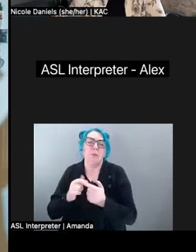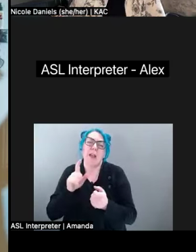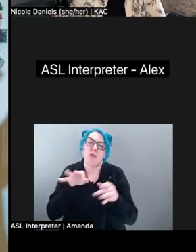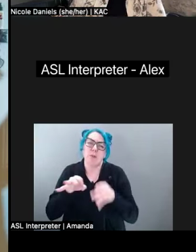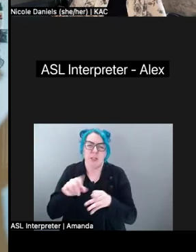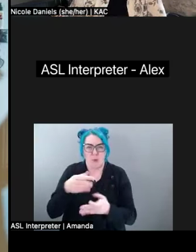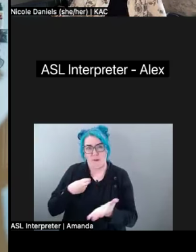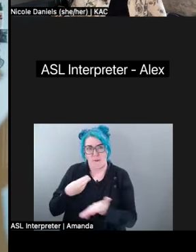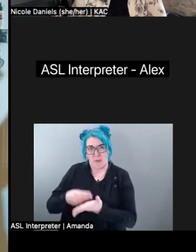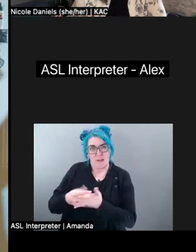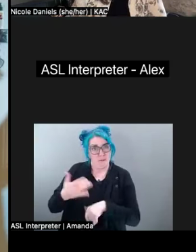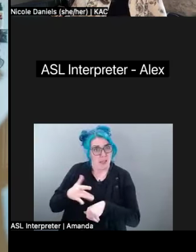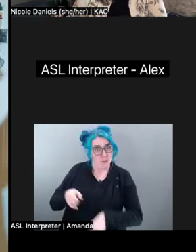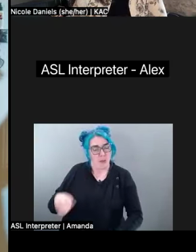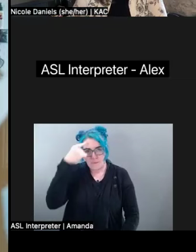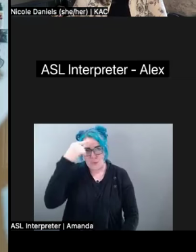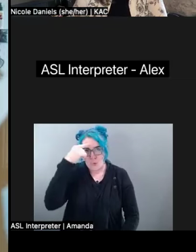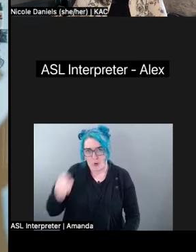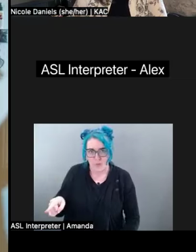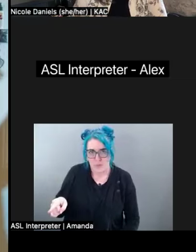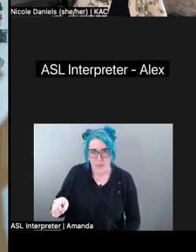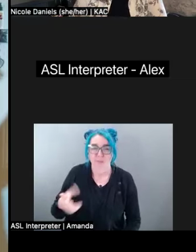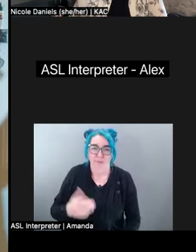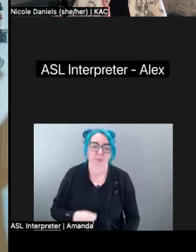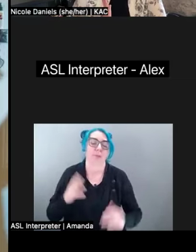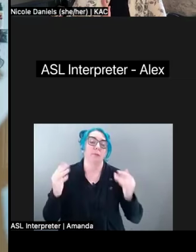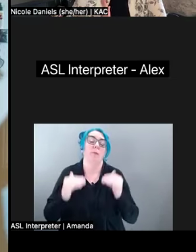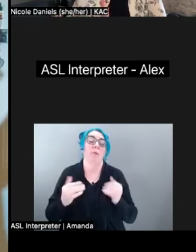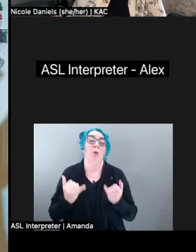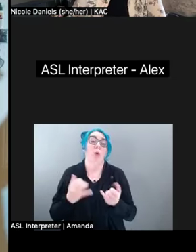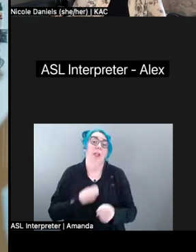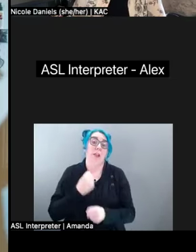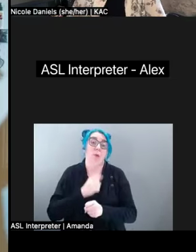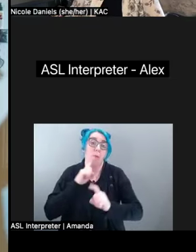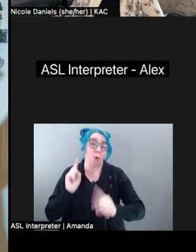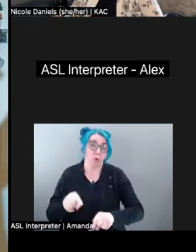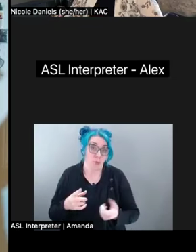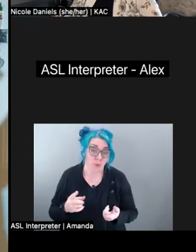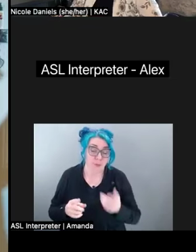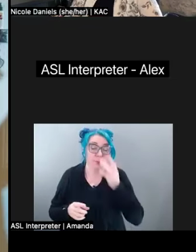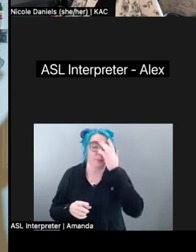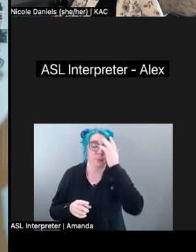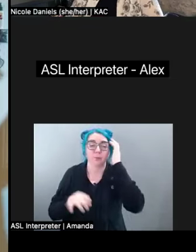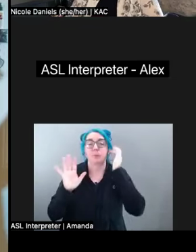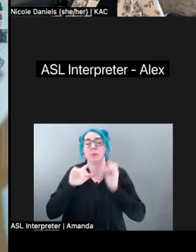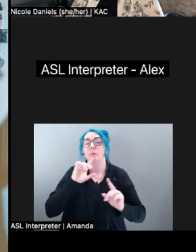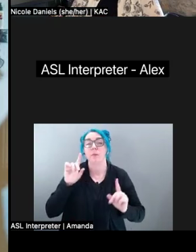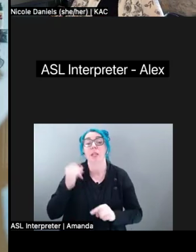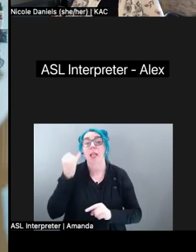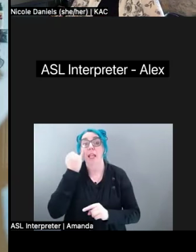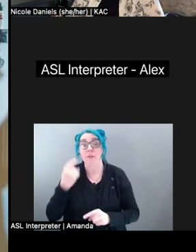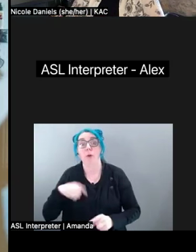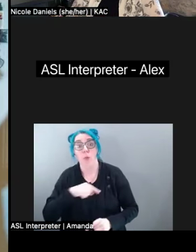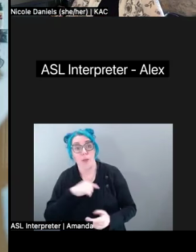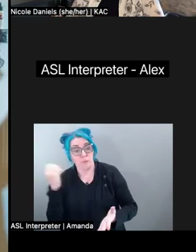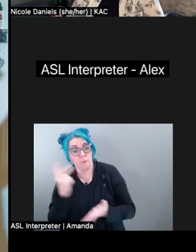exists. Finally, there is a current year report, which is only required if you received an operating grant from us in